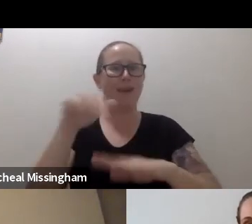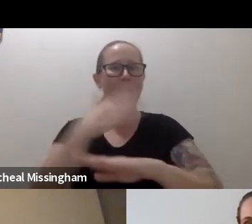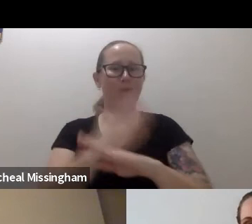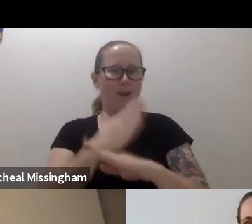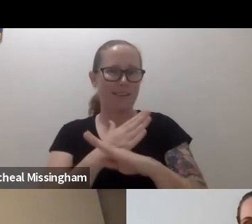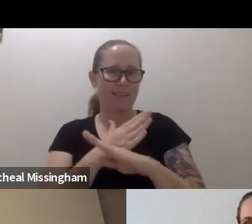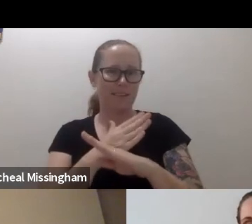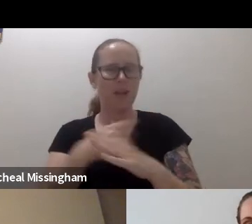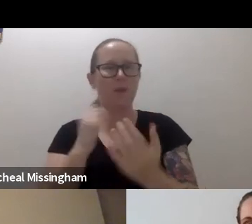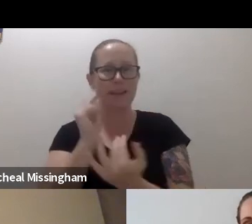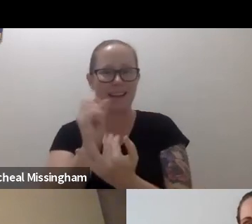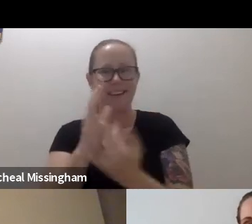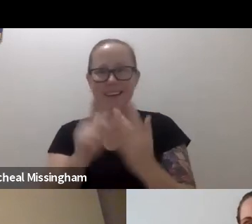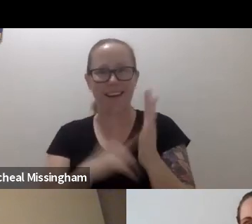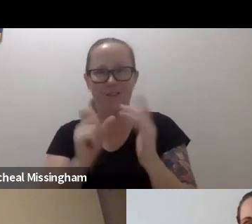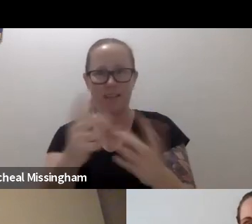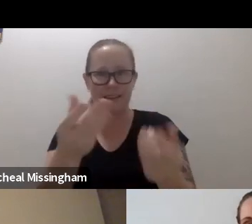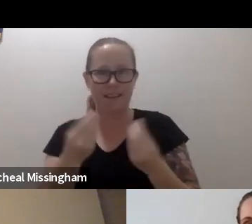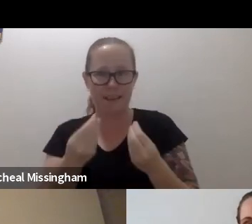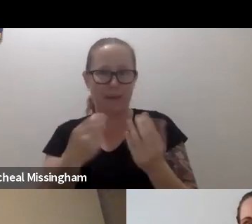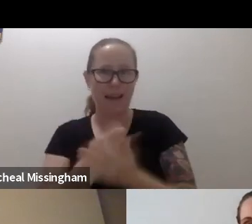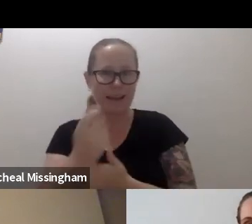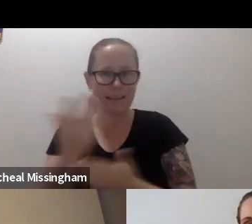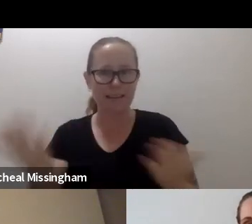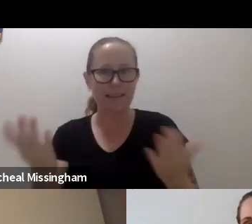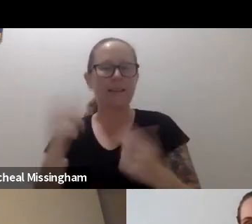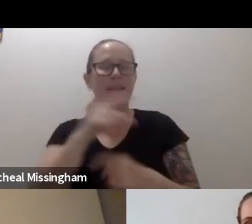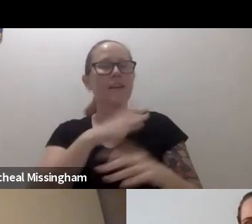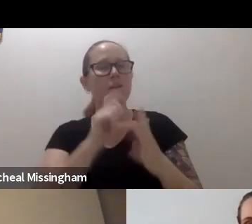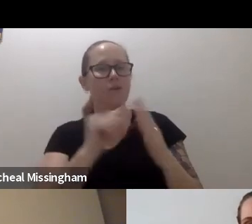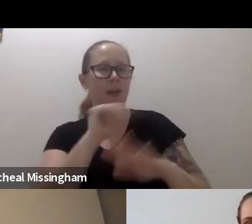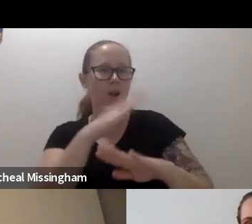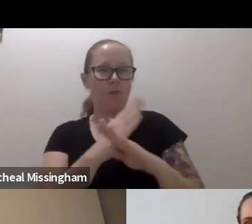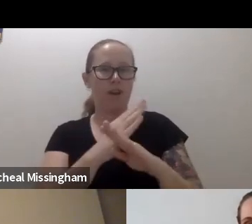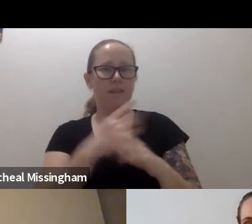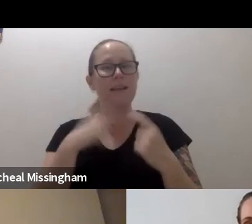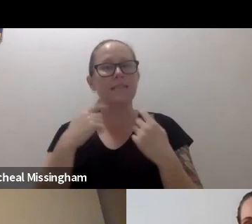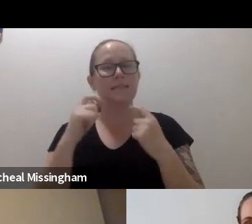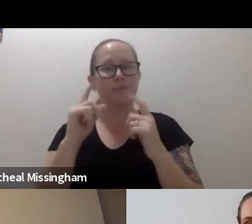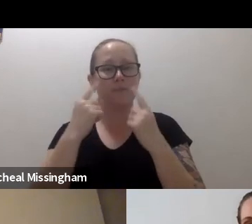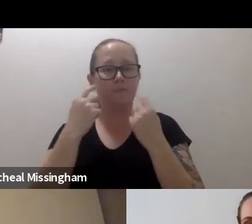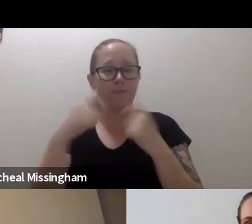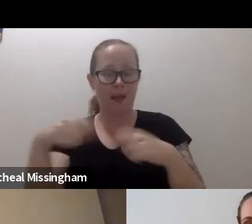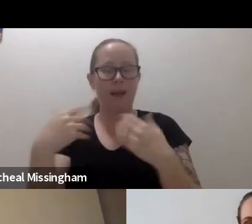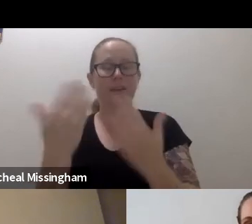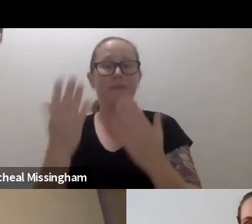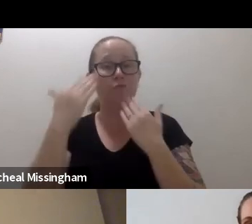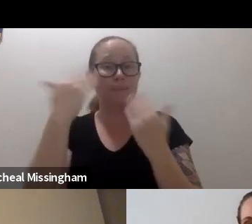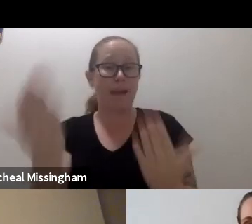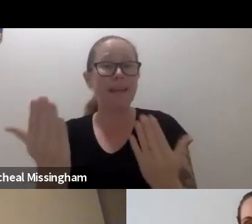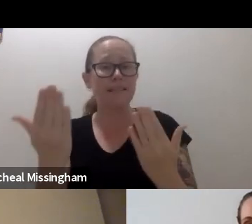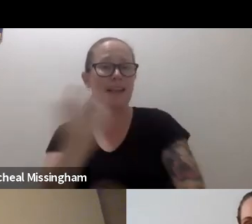do their homework. They don't want to be technically invoiced to get paid. They need to do their homework. They need to